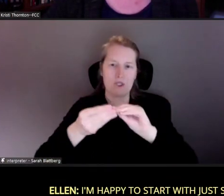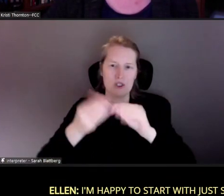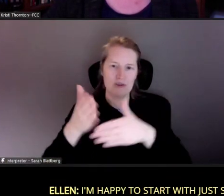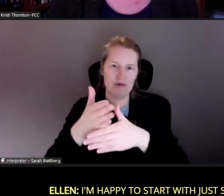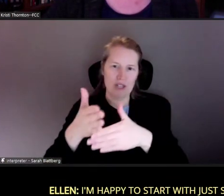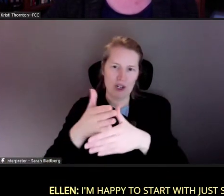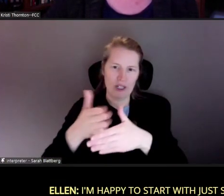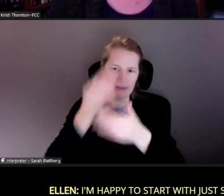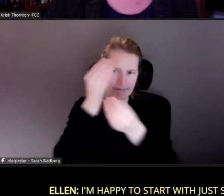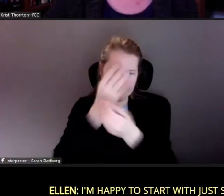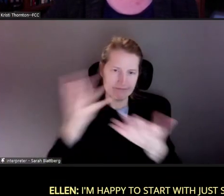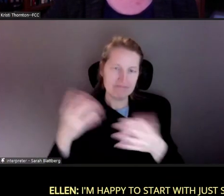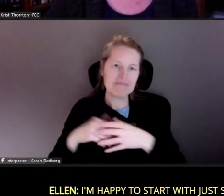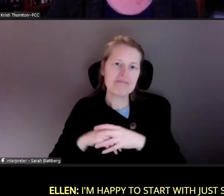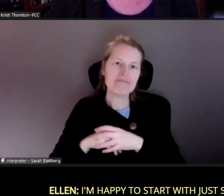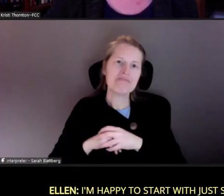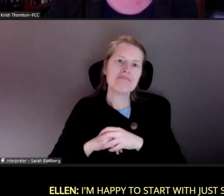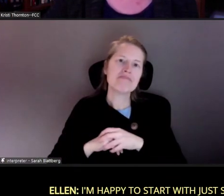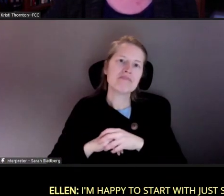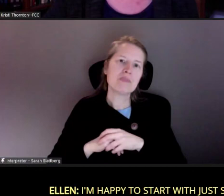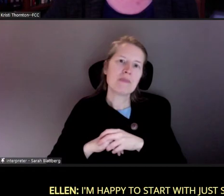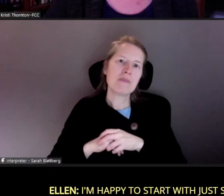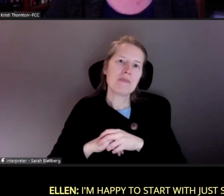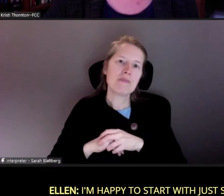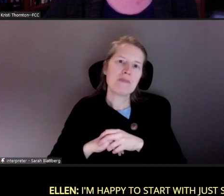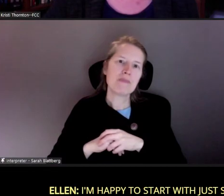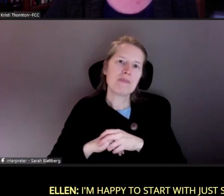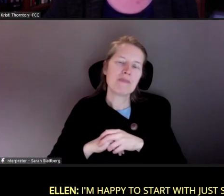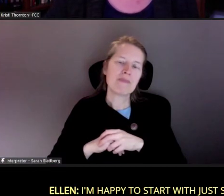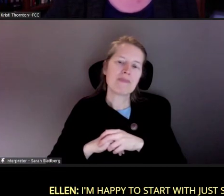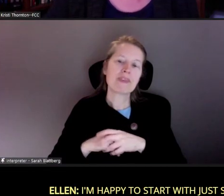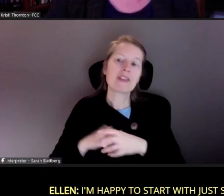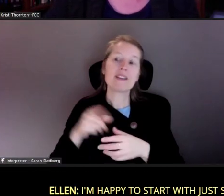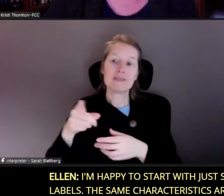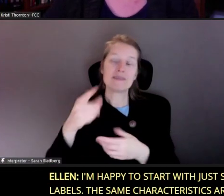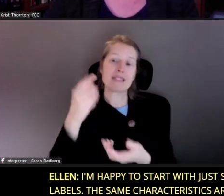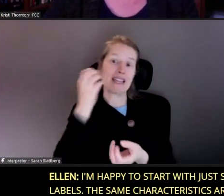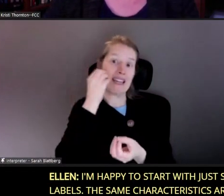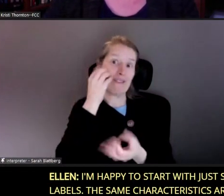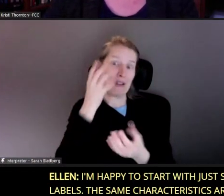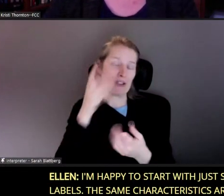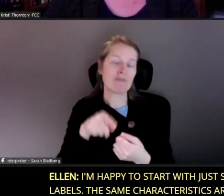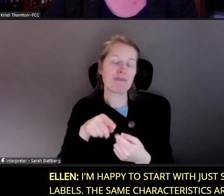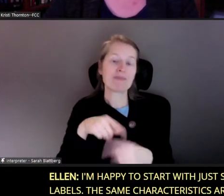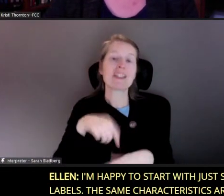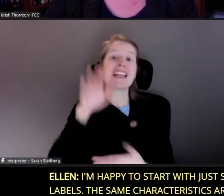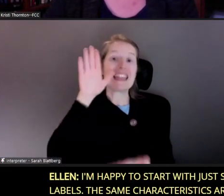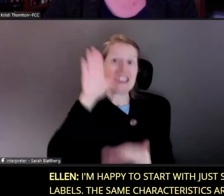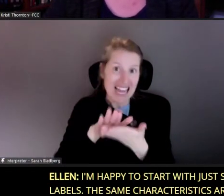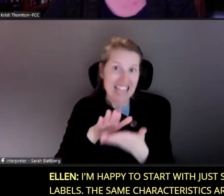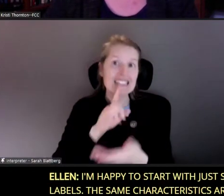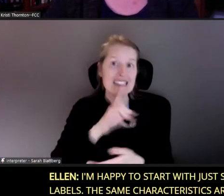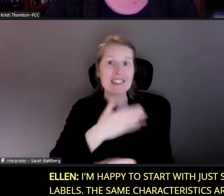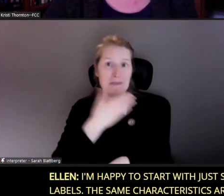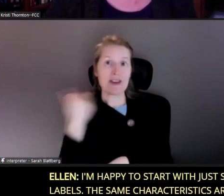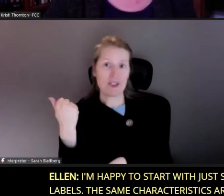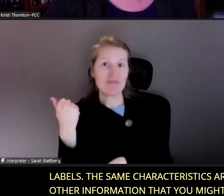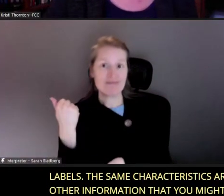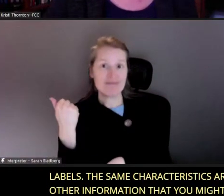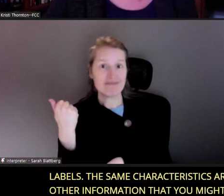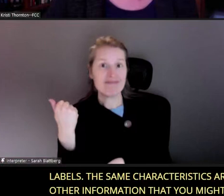other information that you might present. But you mentioned less information, for example. Less information is better. And that's especially